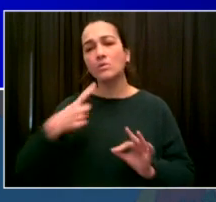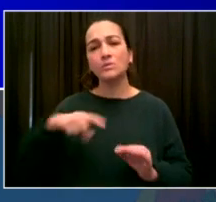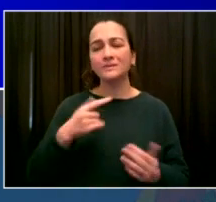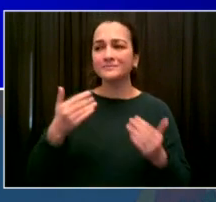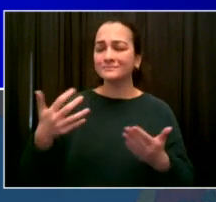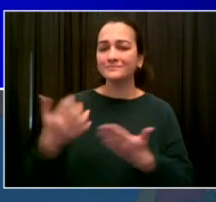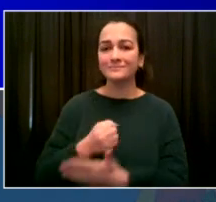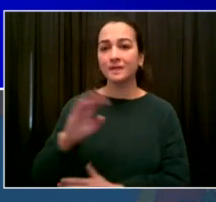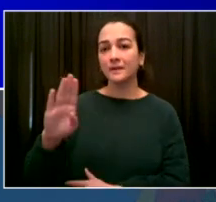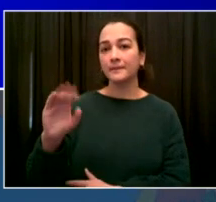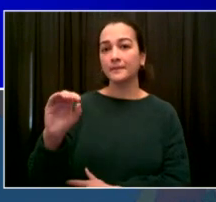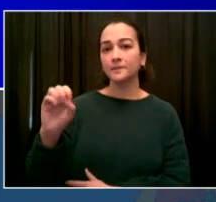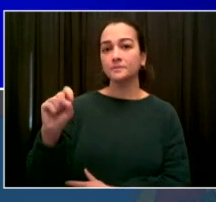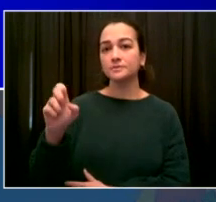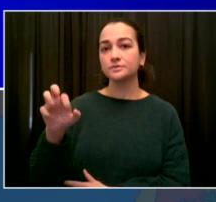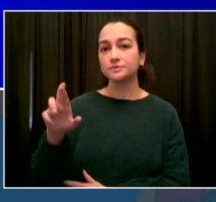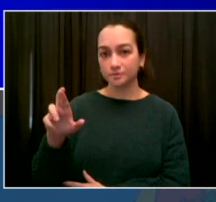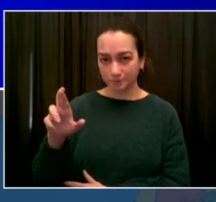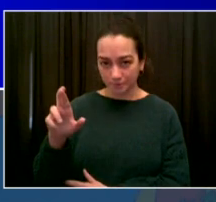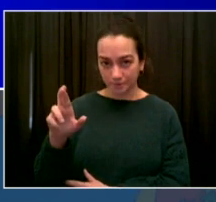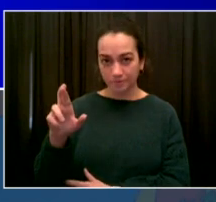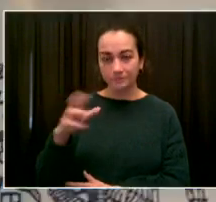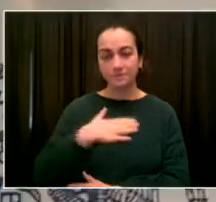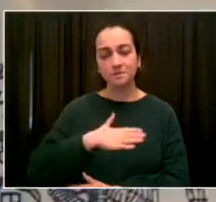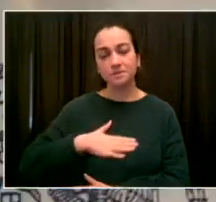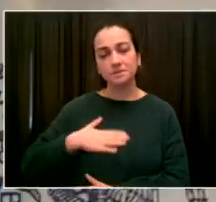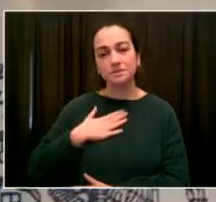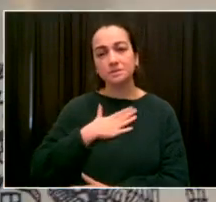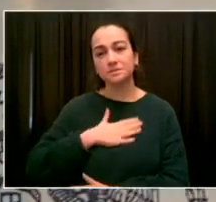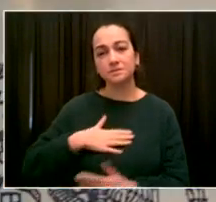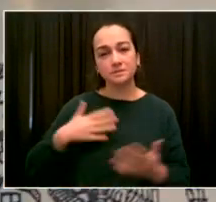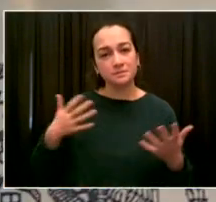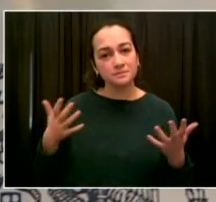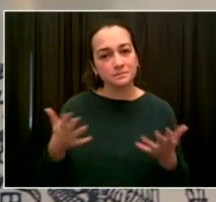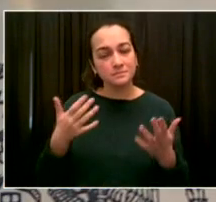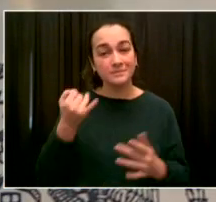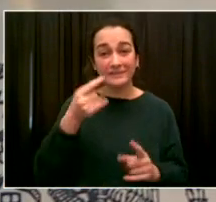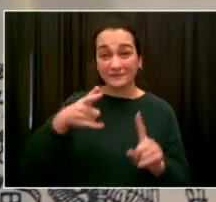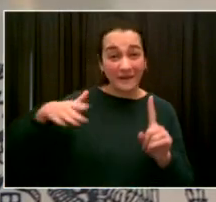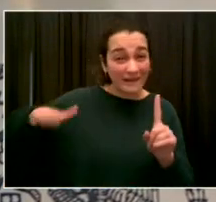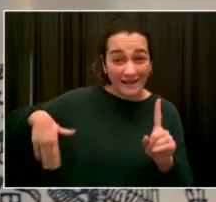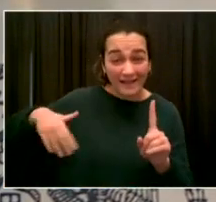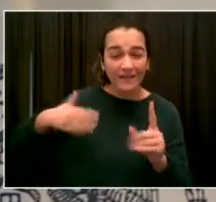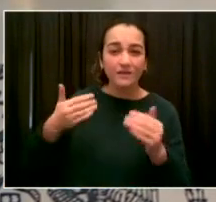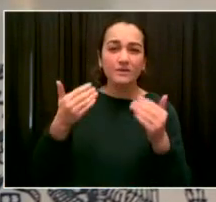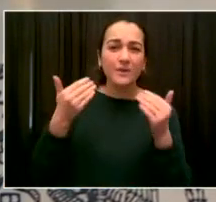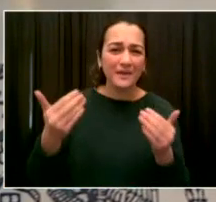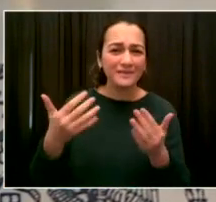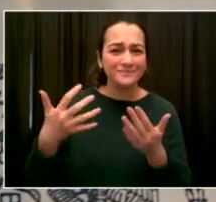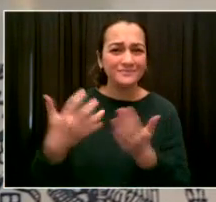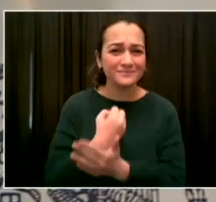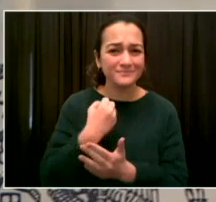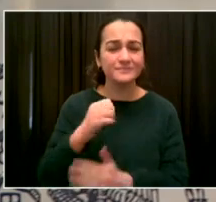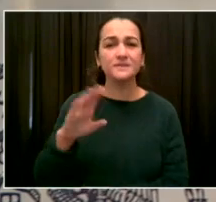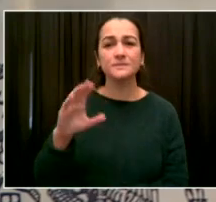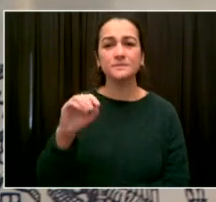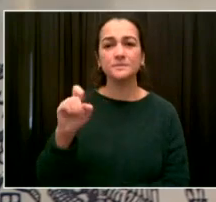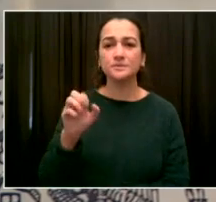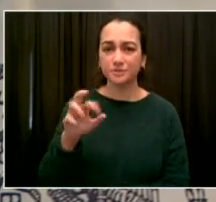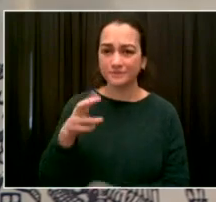the strategy that matters a lot. We're doubling down on testing. We're working hard to meet the real demand that's out there. I thank President